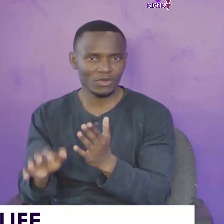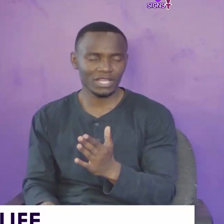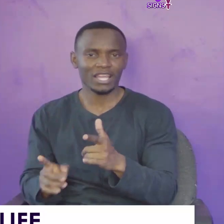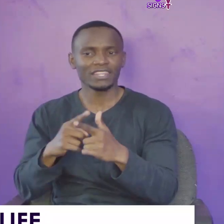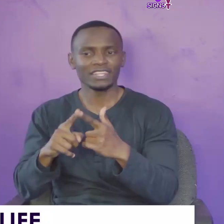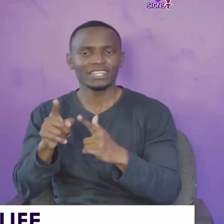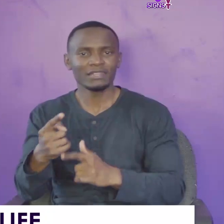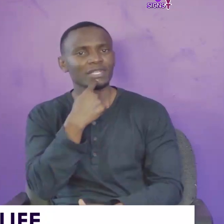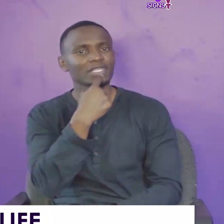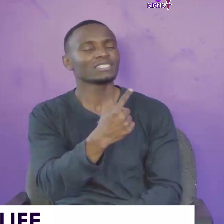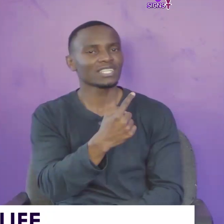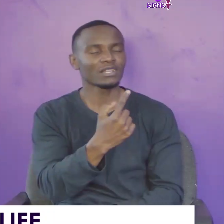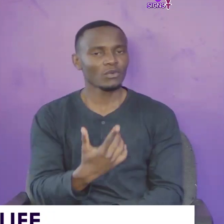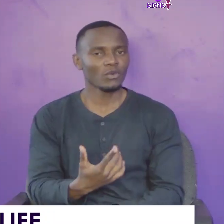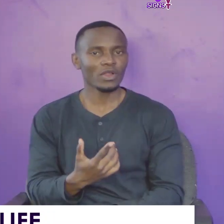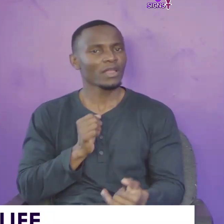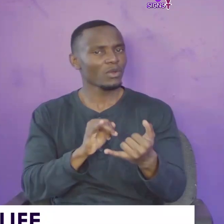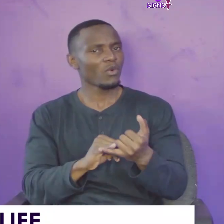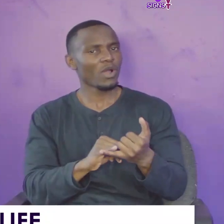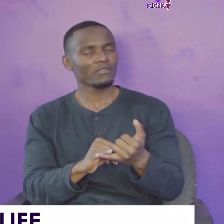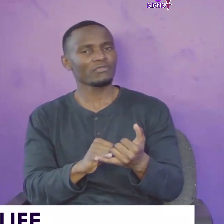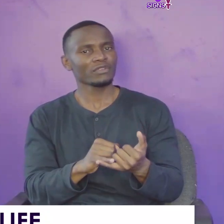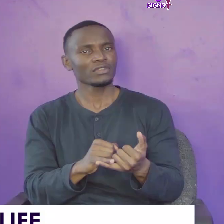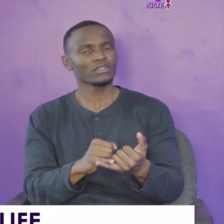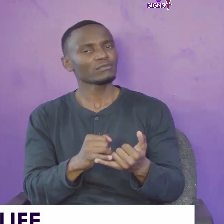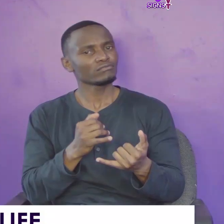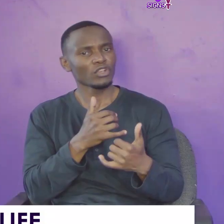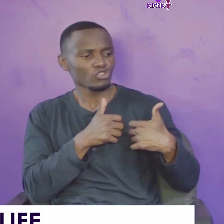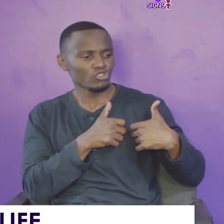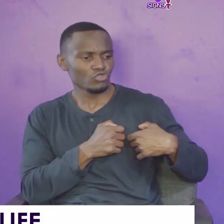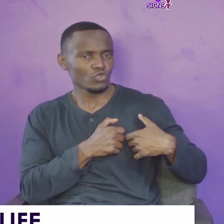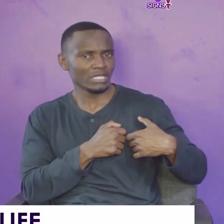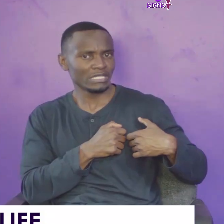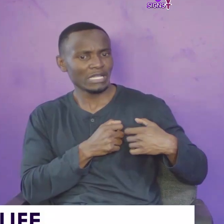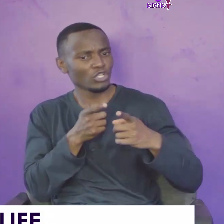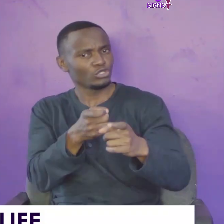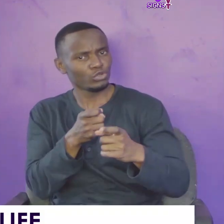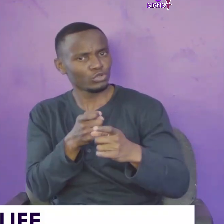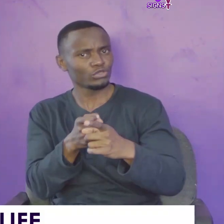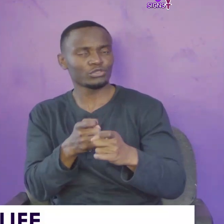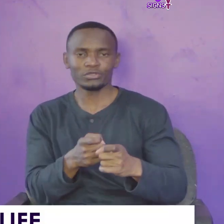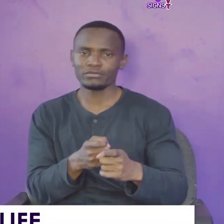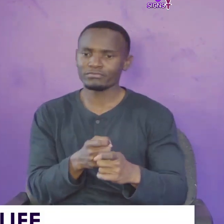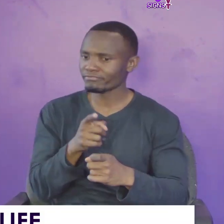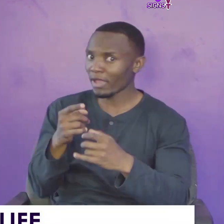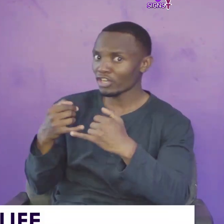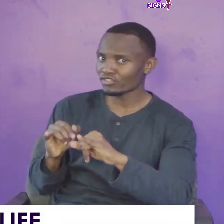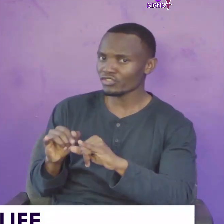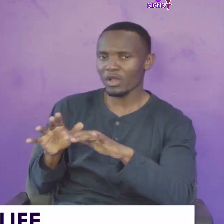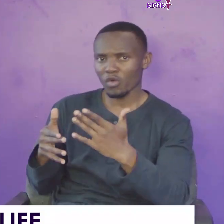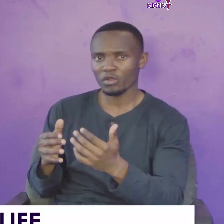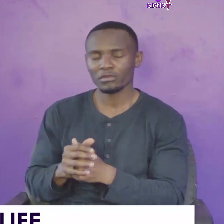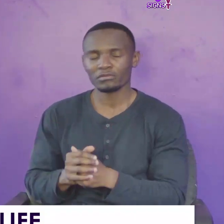wife, "Honey, shoot it." Did he try to reach to his leg or did it reach it? By the time he's shouting this, it has